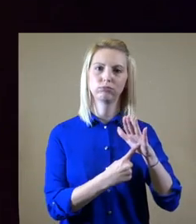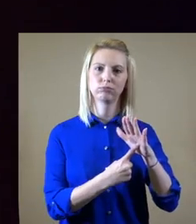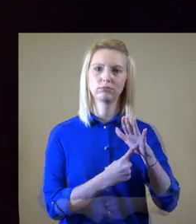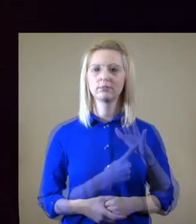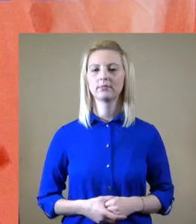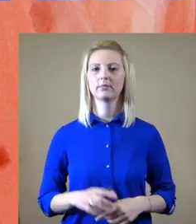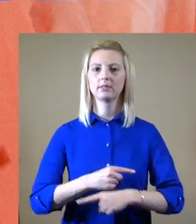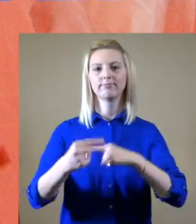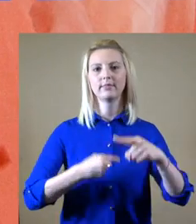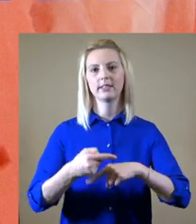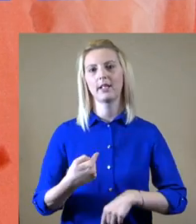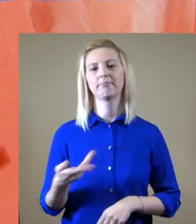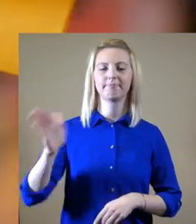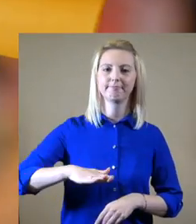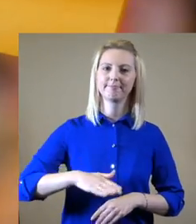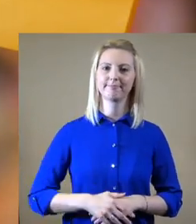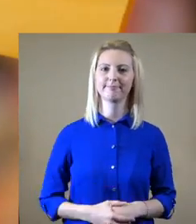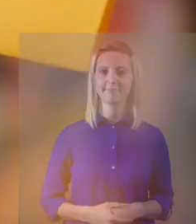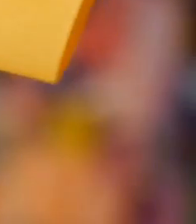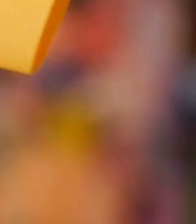Utterly vital. Definitely come back next year.